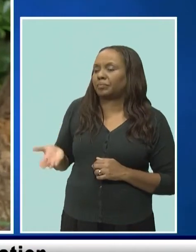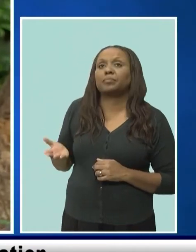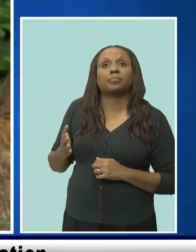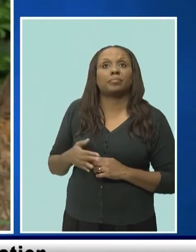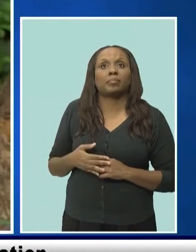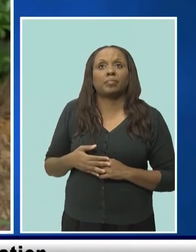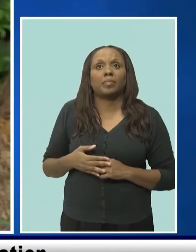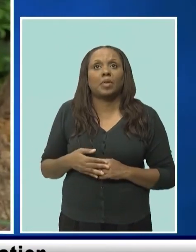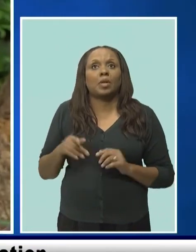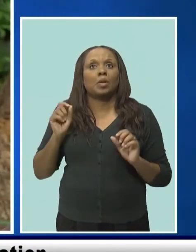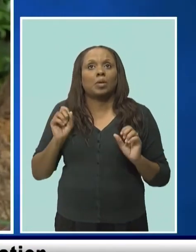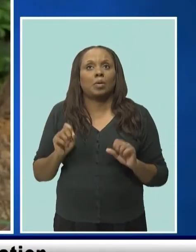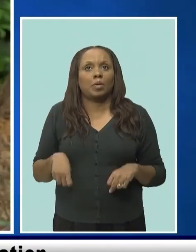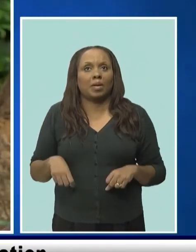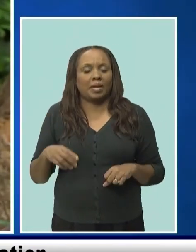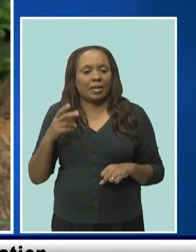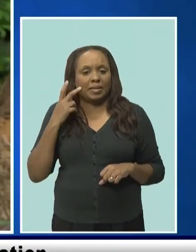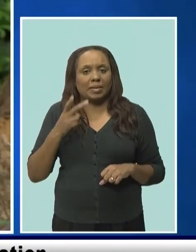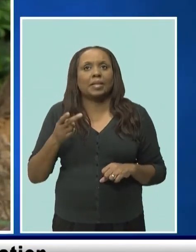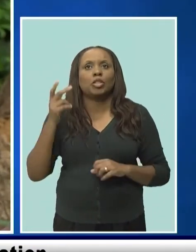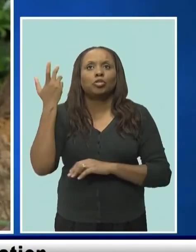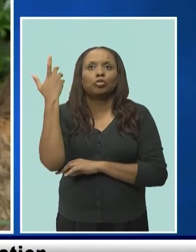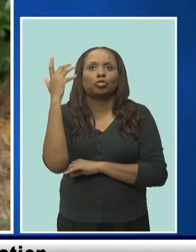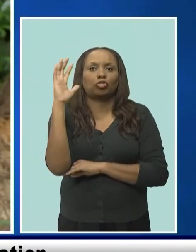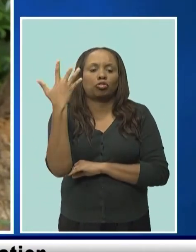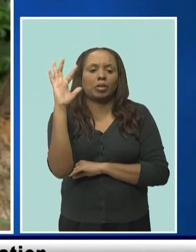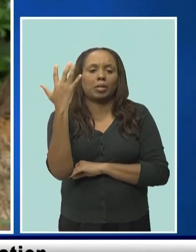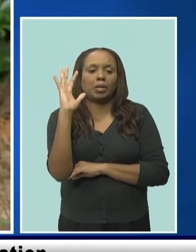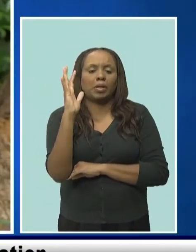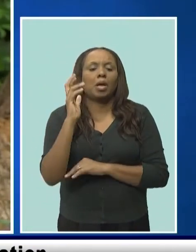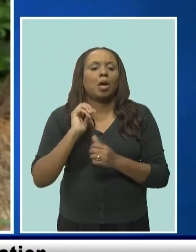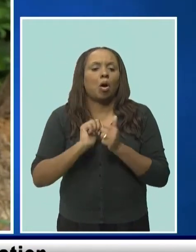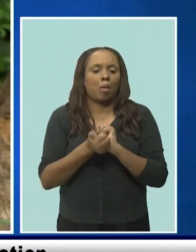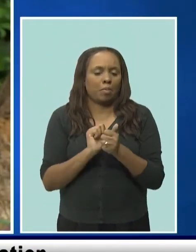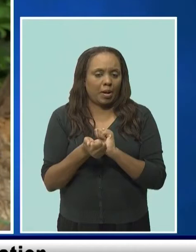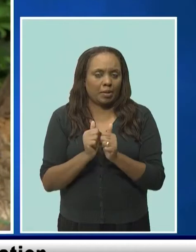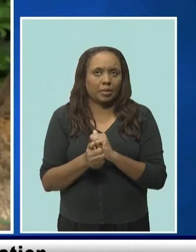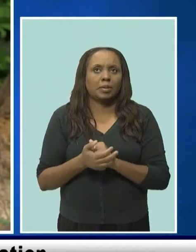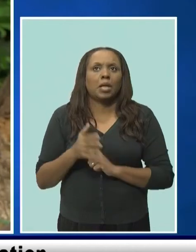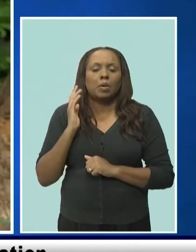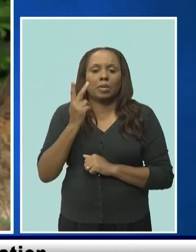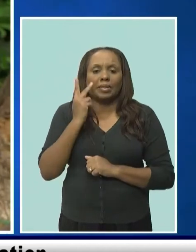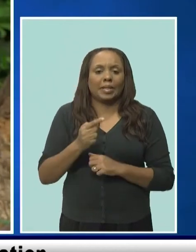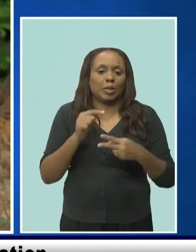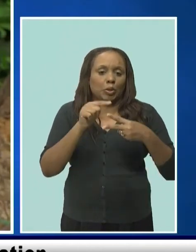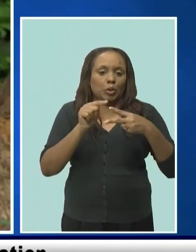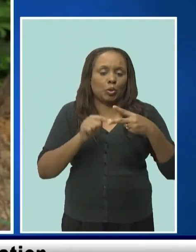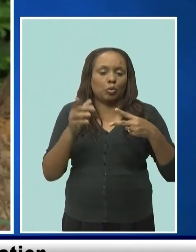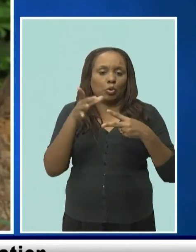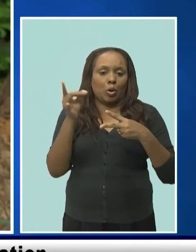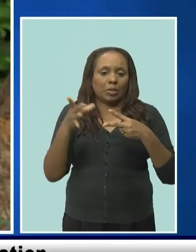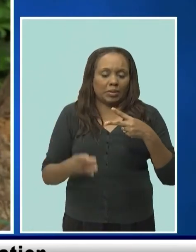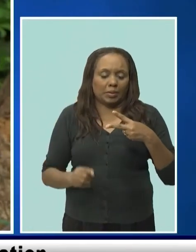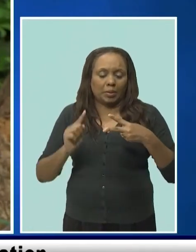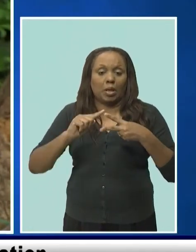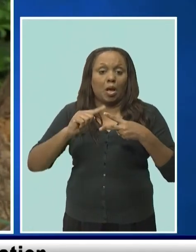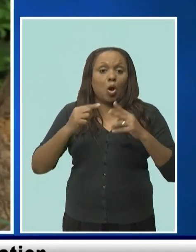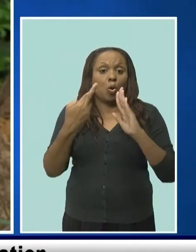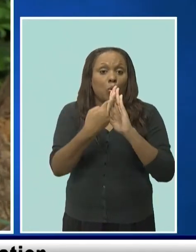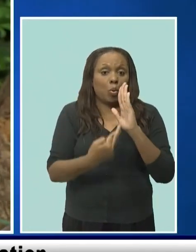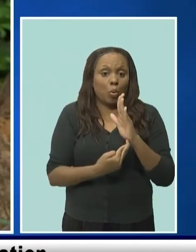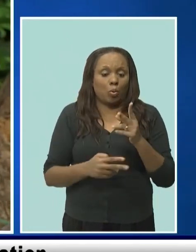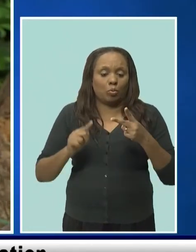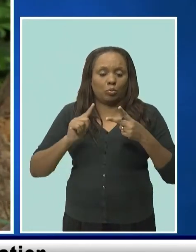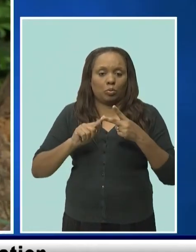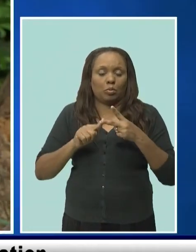to Tree Contest. On the Tree Contest, you will see two options: rules and guidelines and